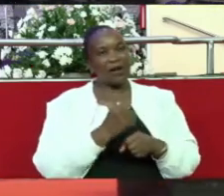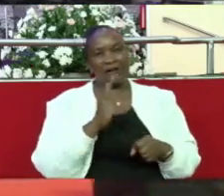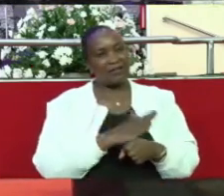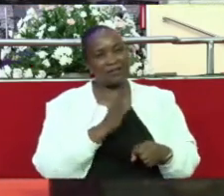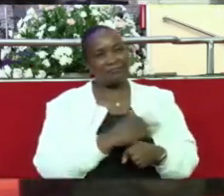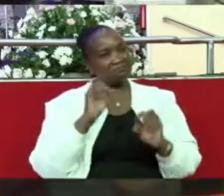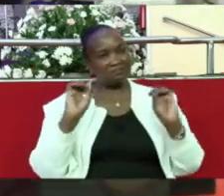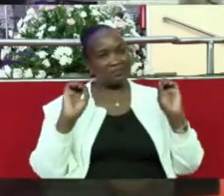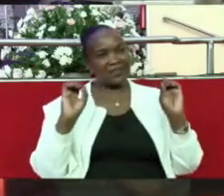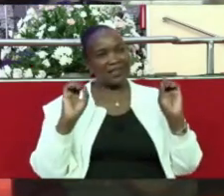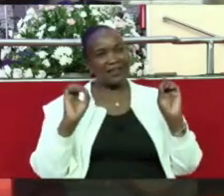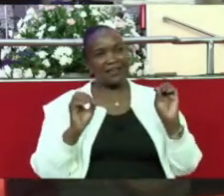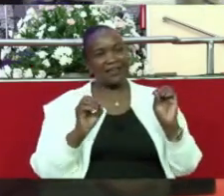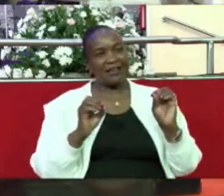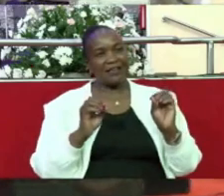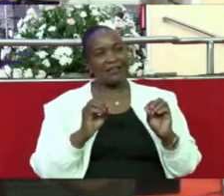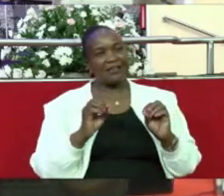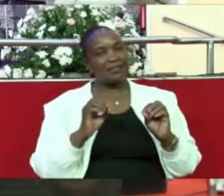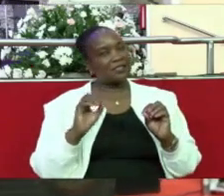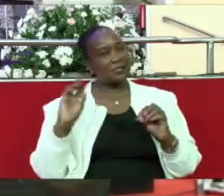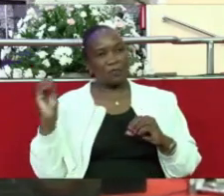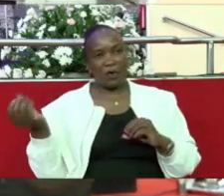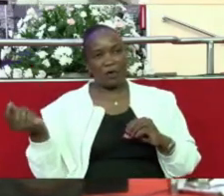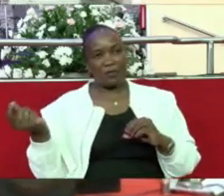us who labor for many hours. How then